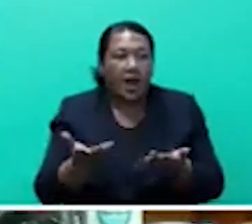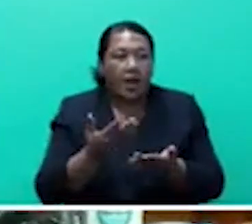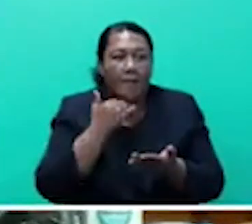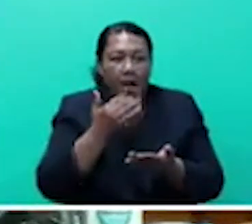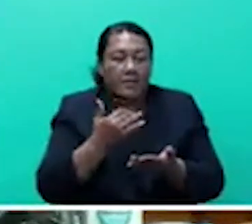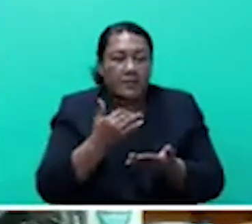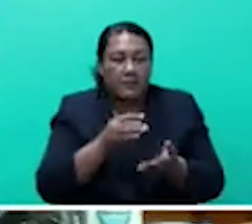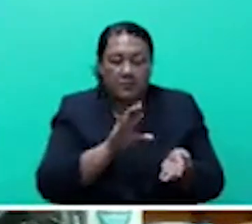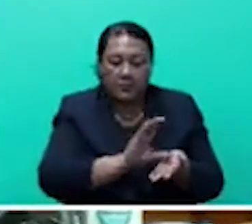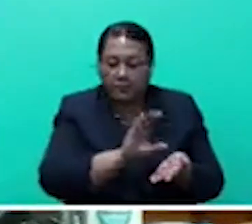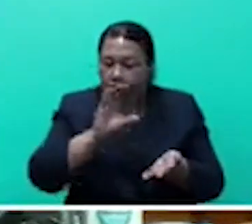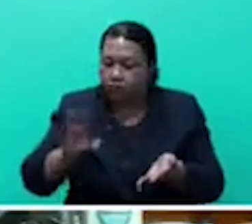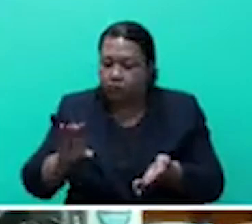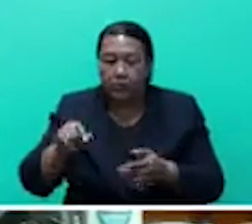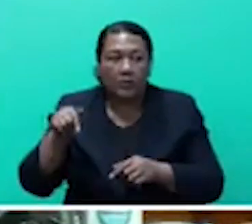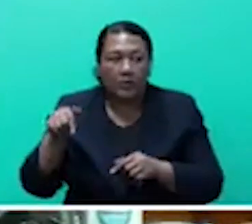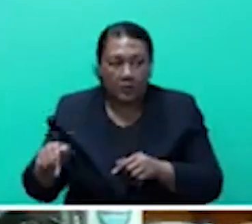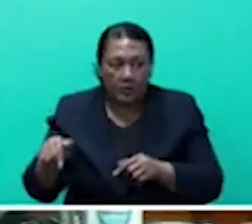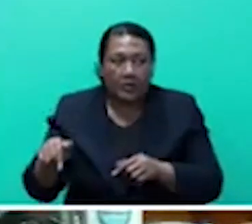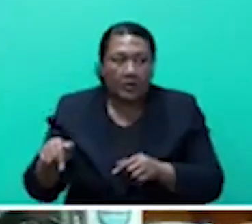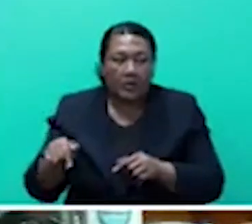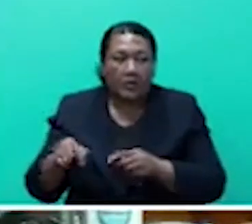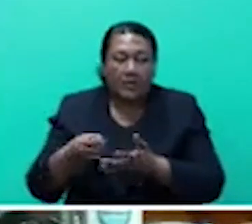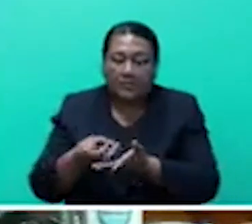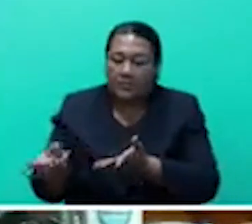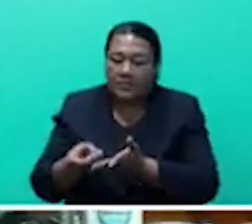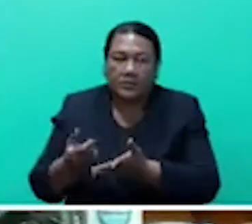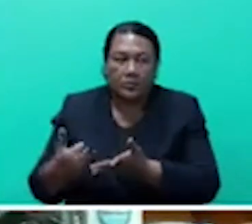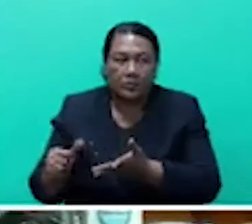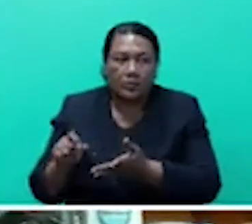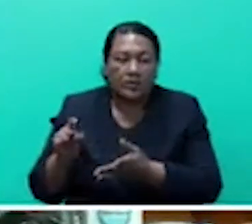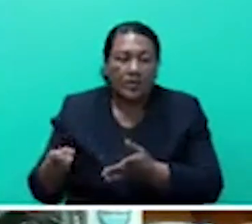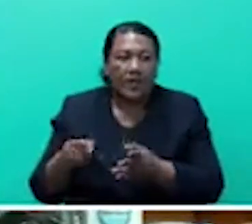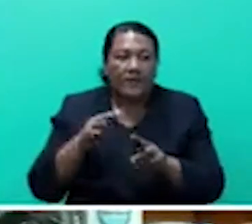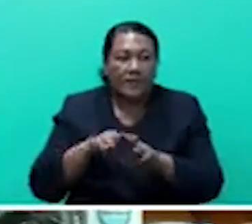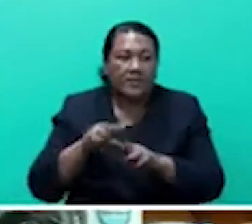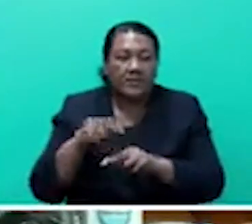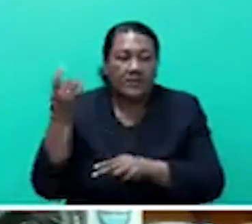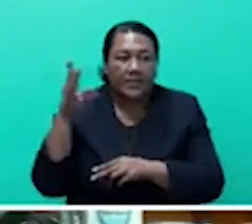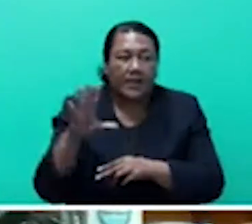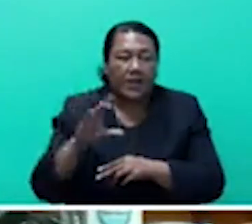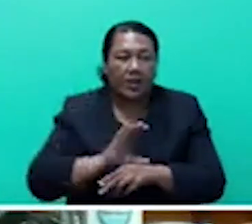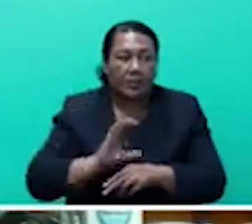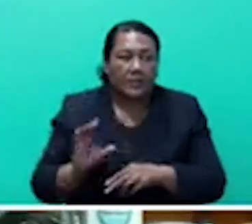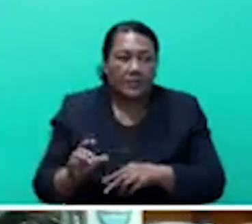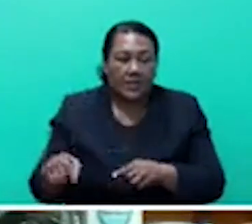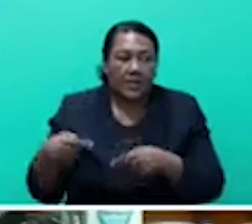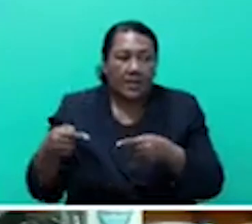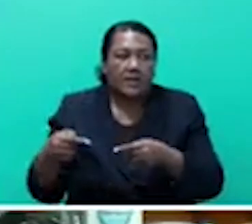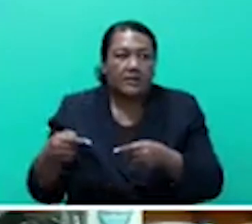operation and the capital expenses of the Fiji Independent Commission Against Corruption. And